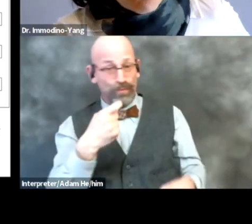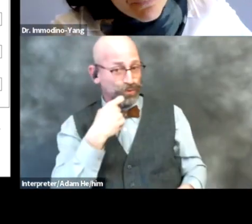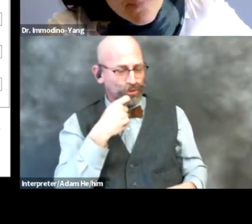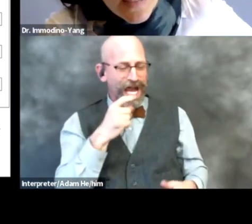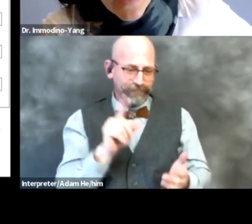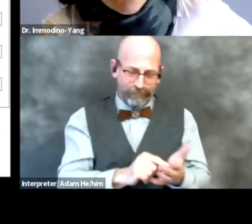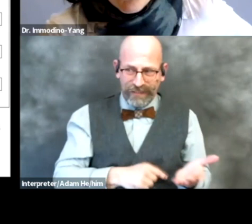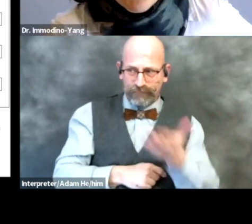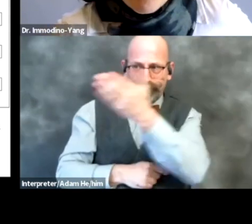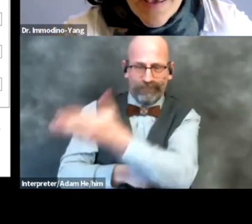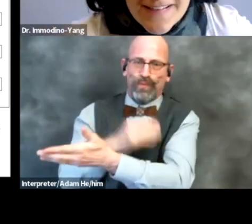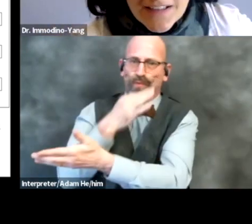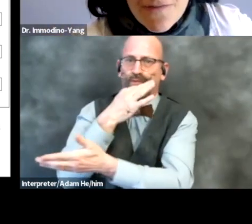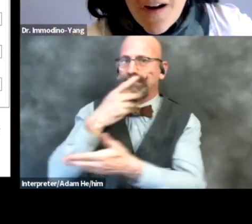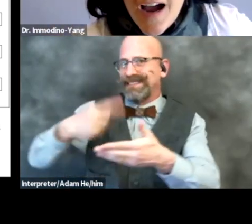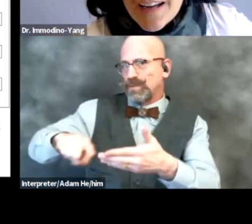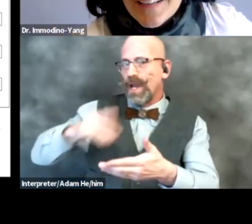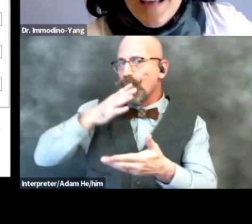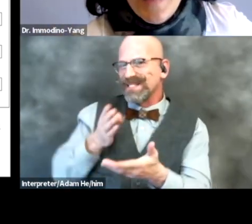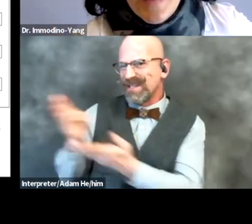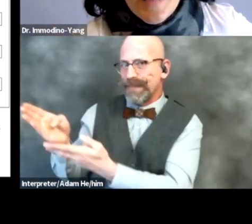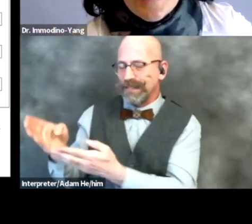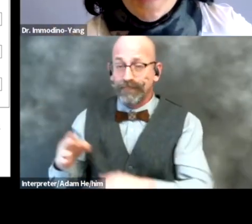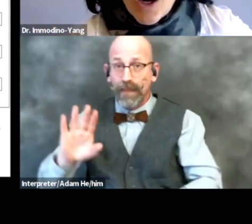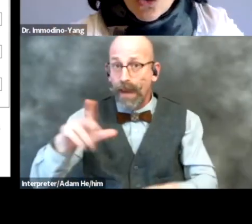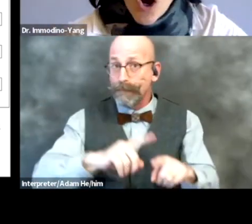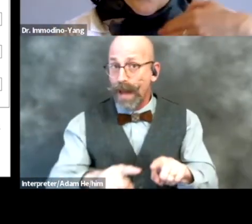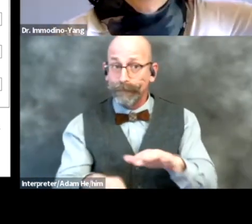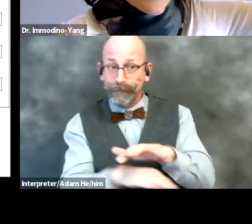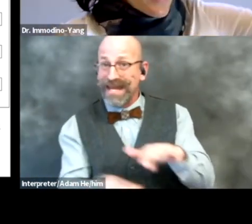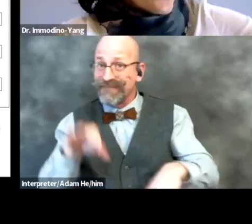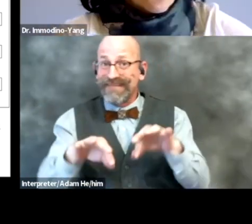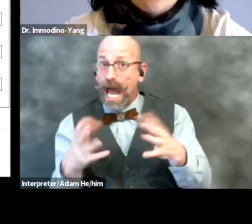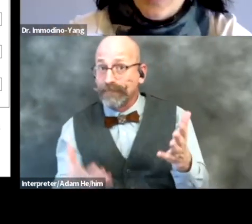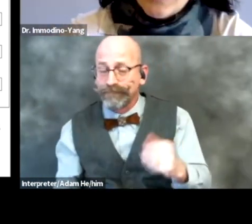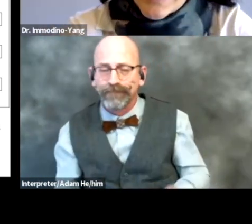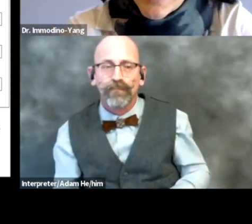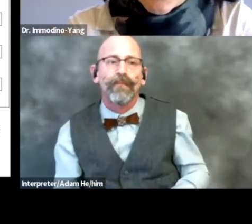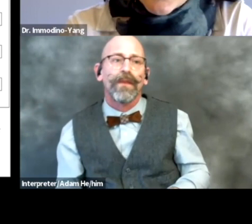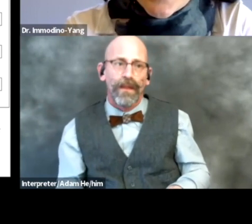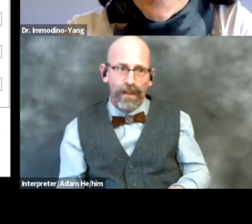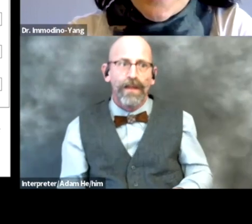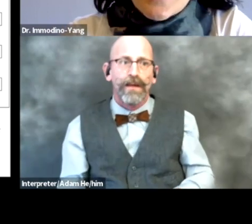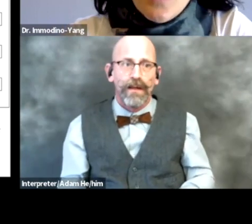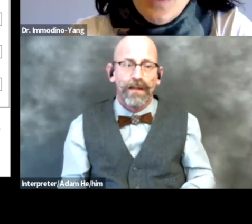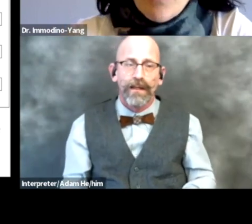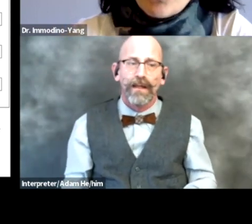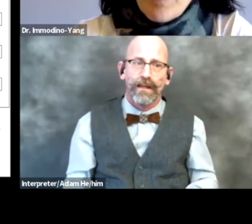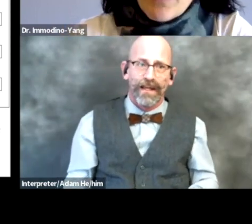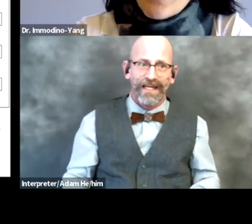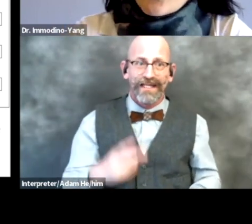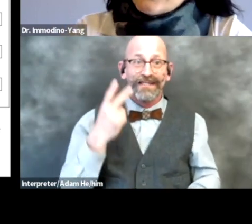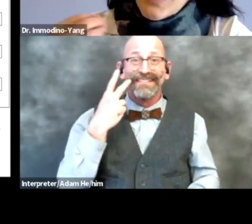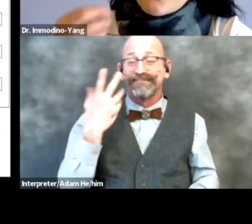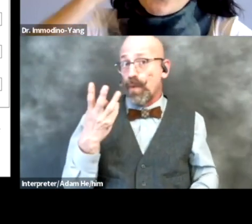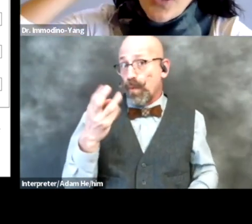maybe. But what we basically find is across this stage of late adolescence, which,